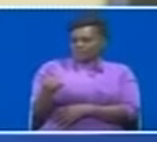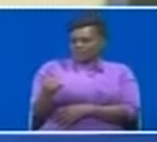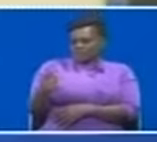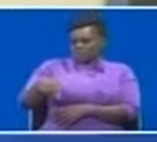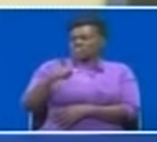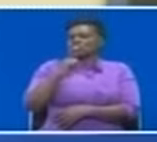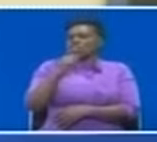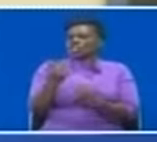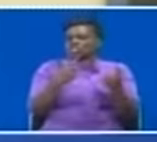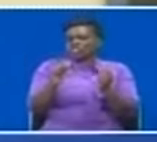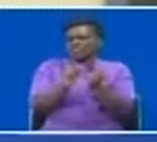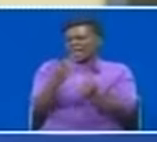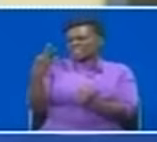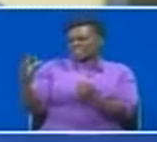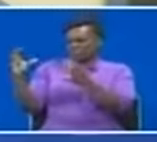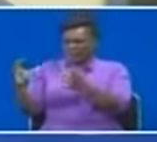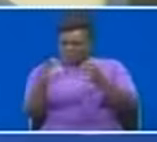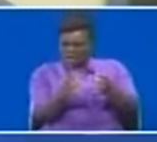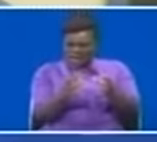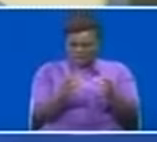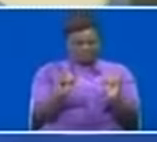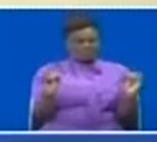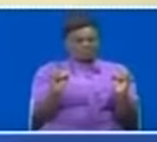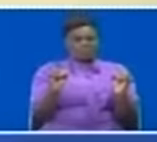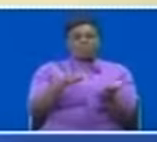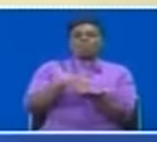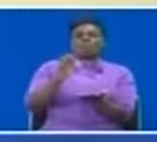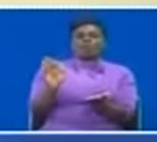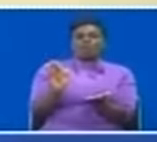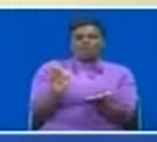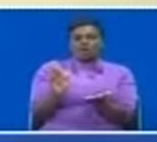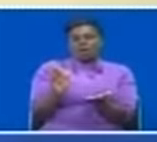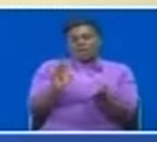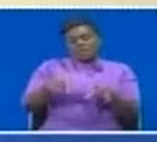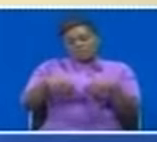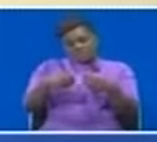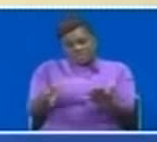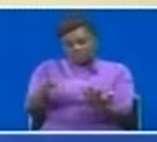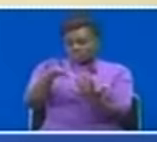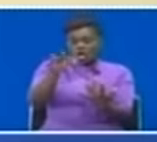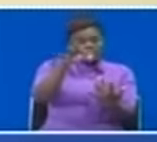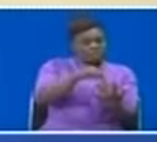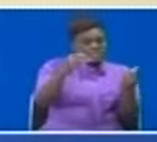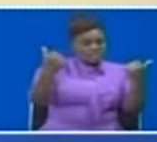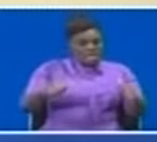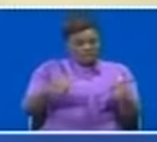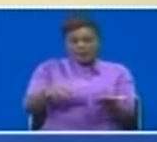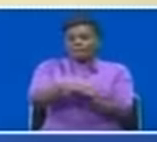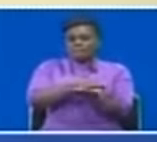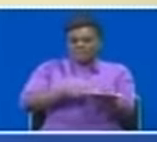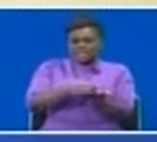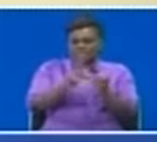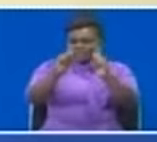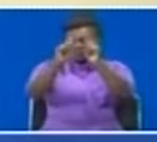be talking about 13 political parties. There will be more. No longer shall we give Kenyans choices on the basis of